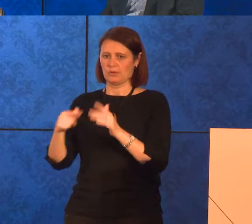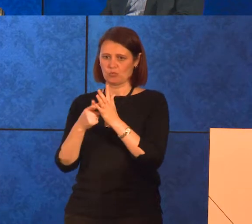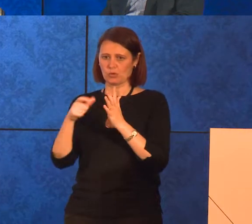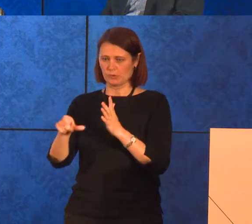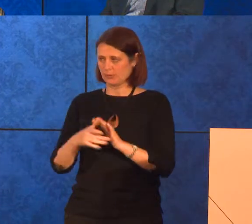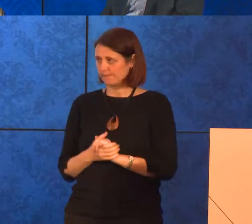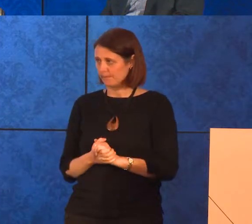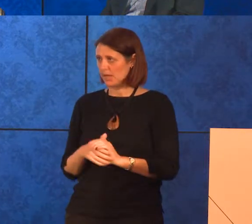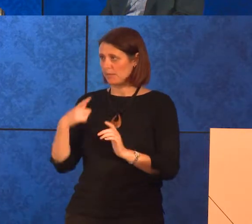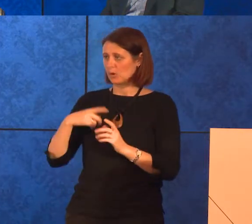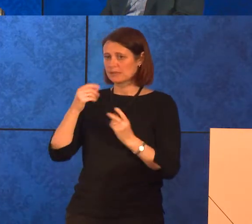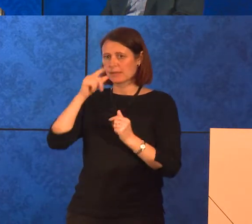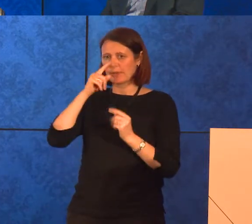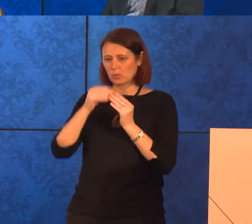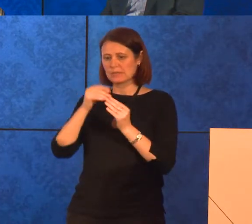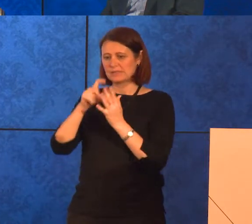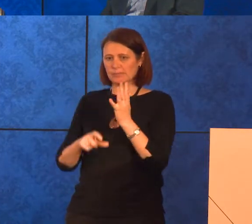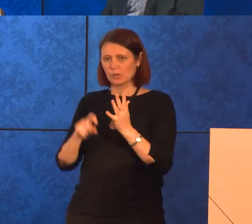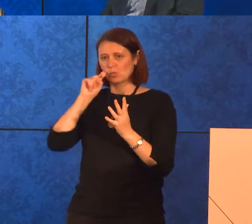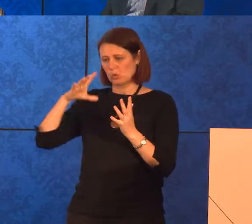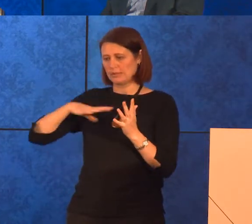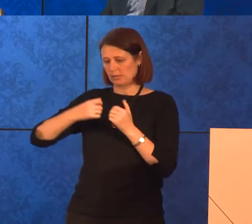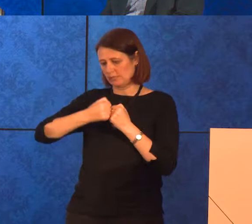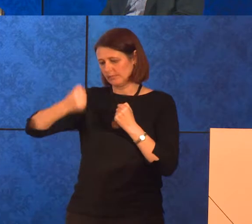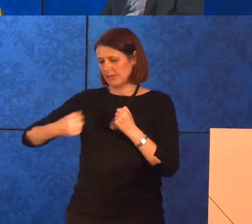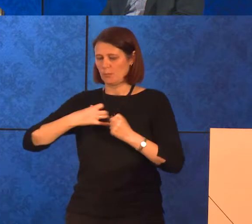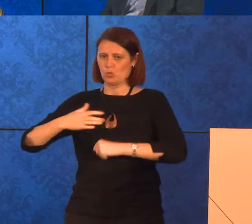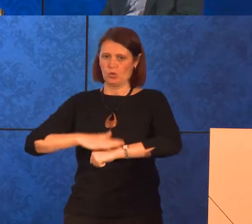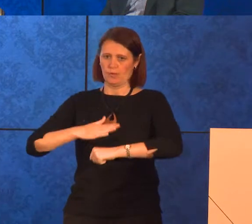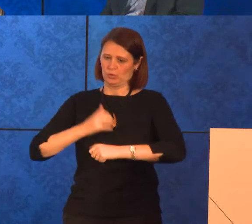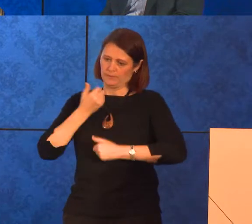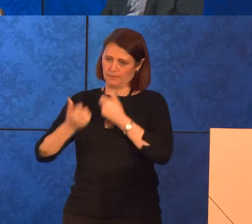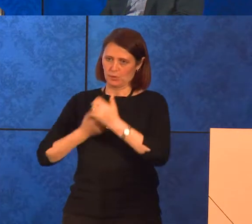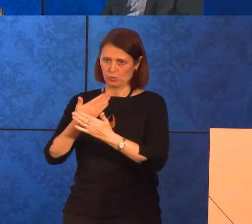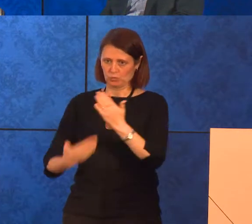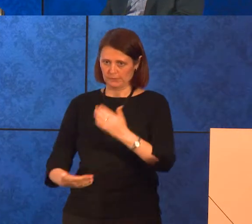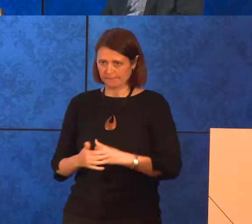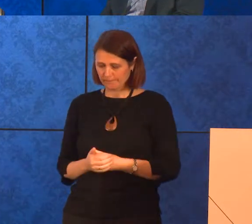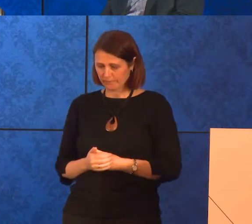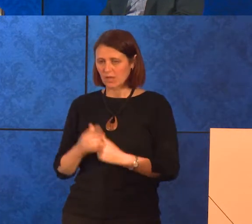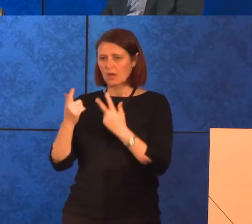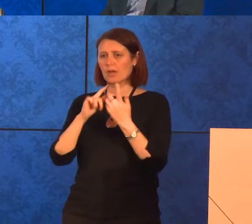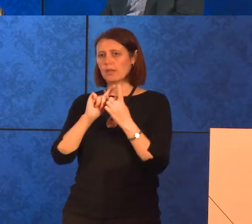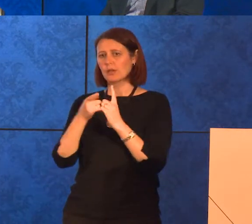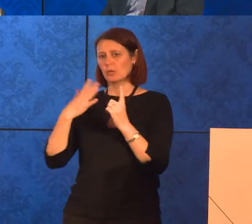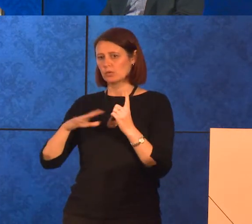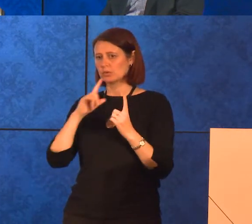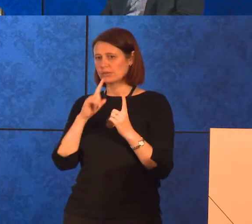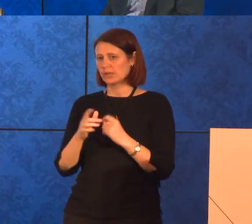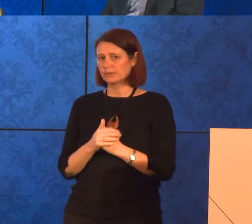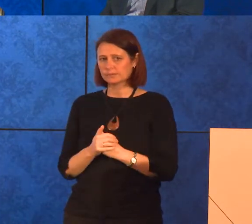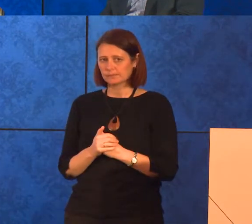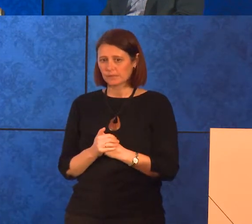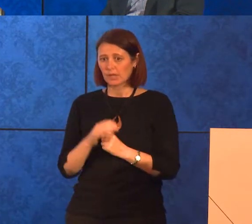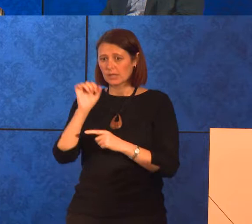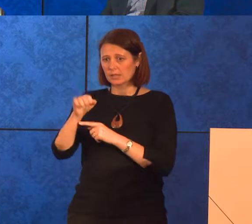Commission, because some people with disability will need extended time. The other point that I'd like to make, and I also, whilst there's